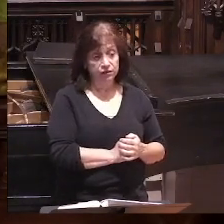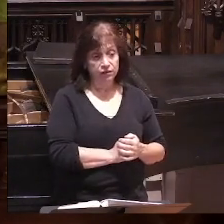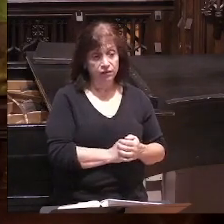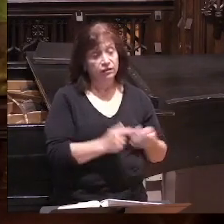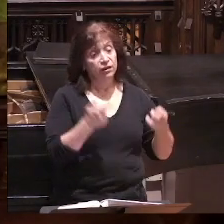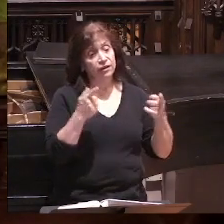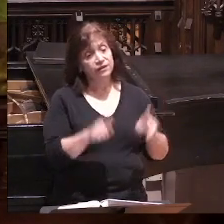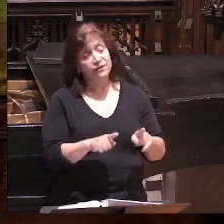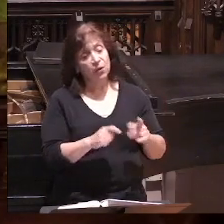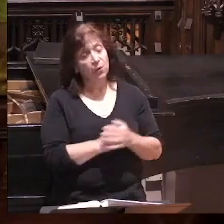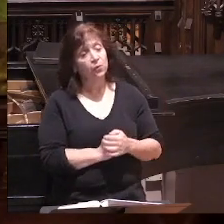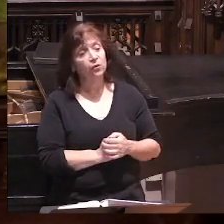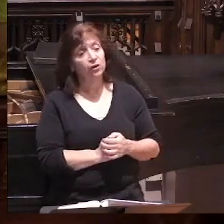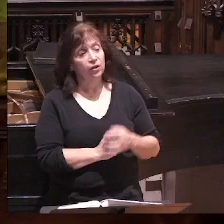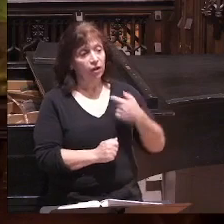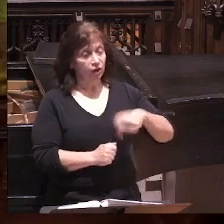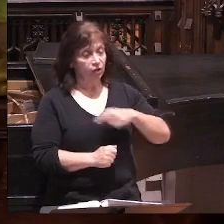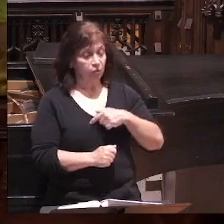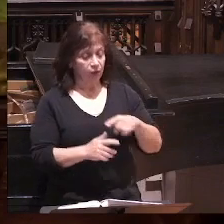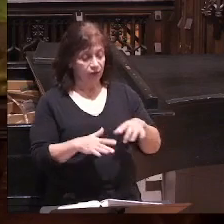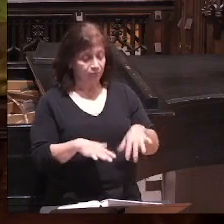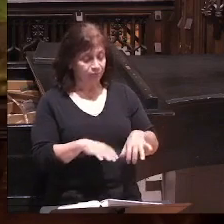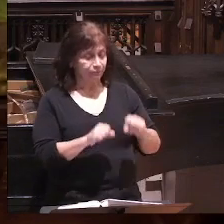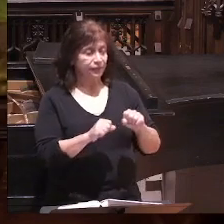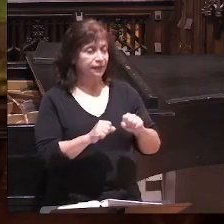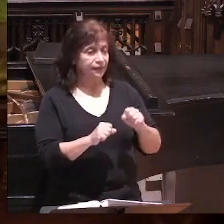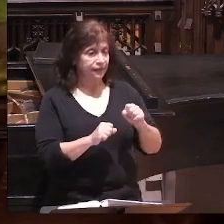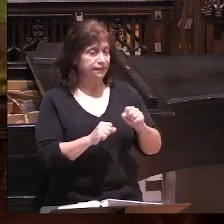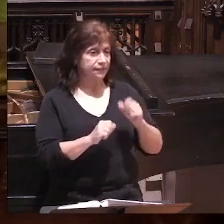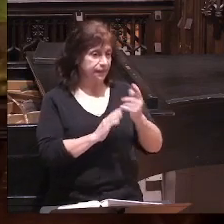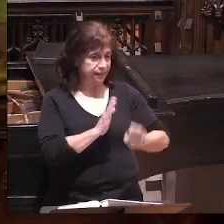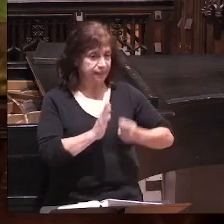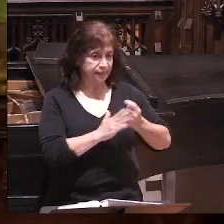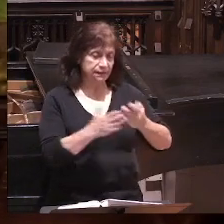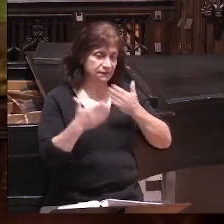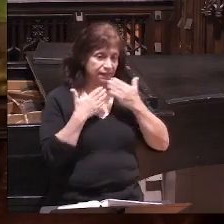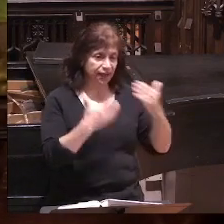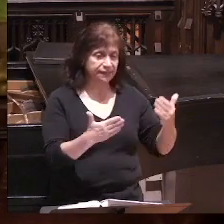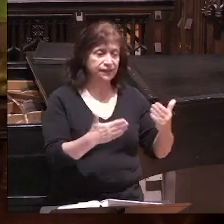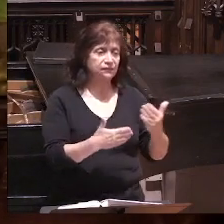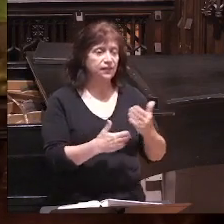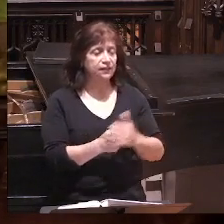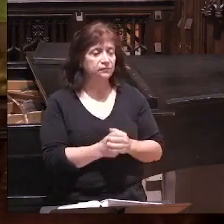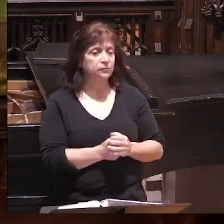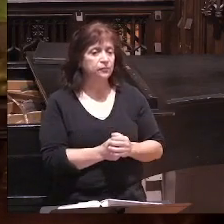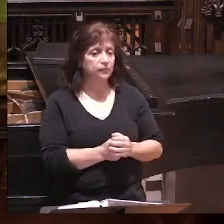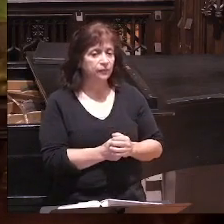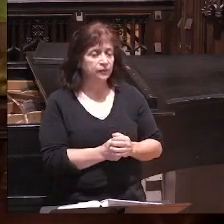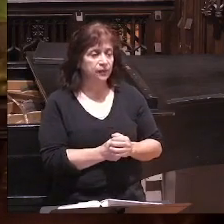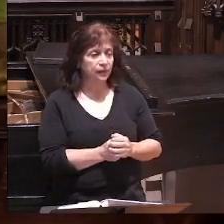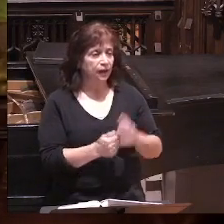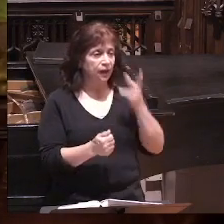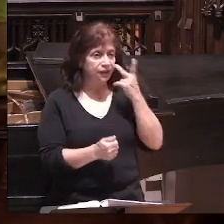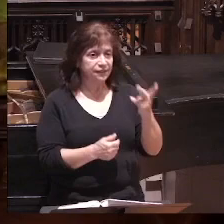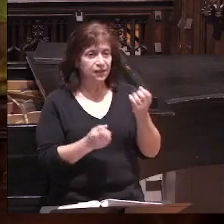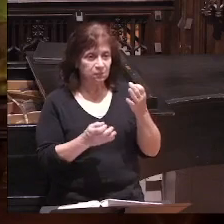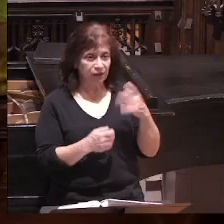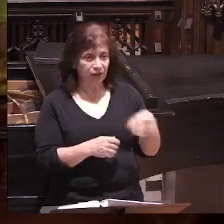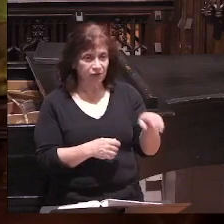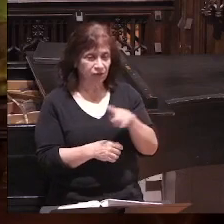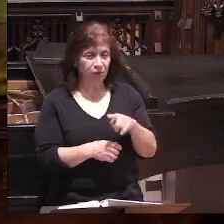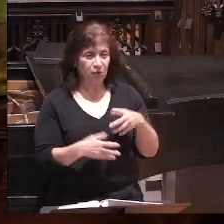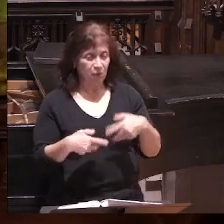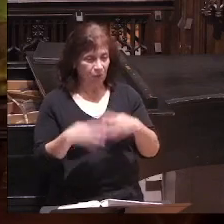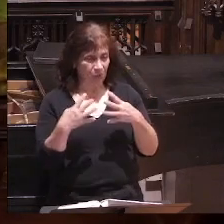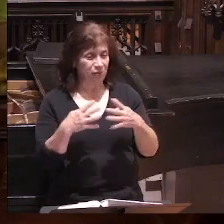And so, beloveds, as we enter into this season of thanksgiving and gratitude, I've seen many of you begin